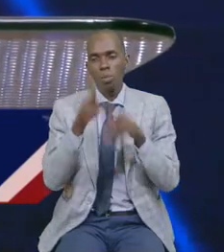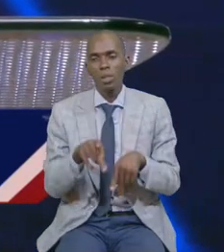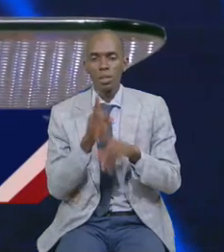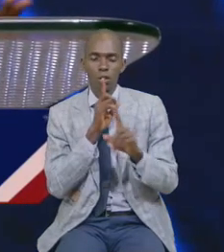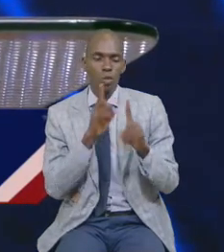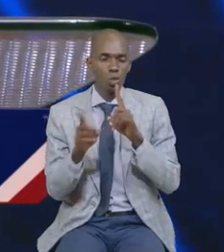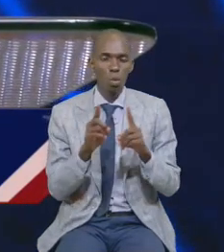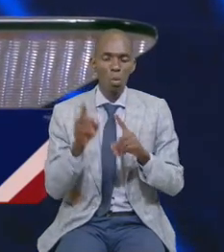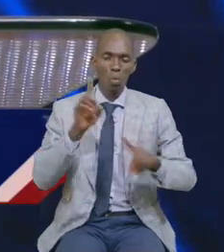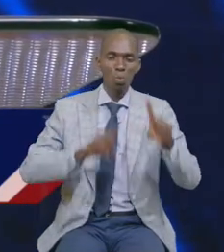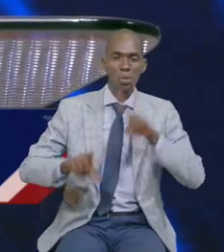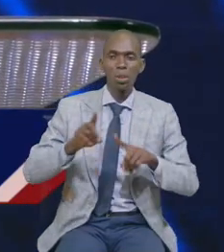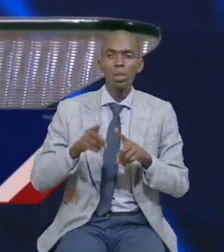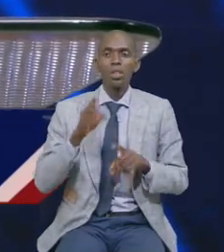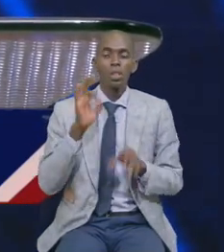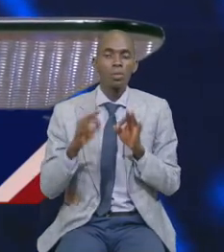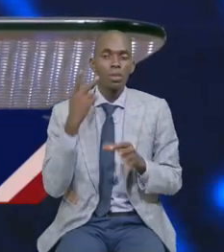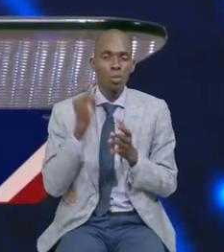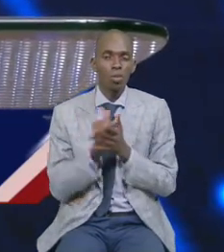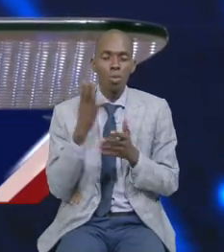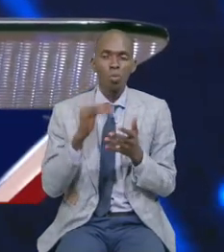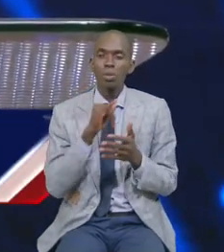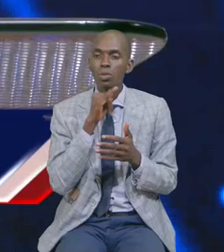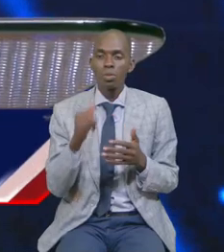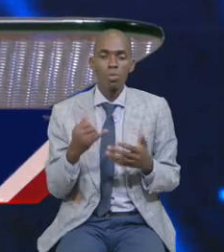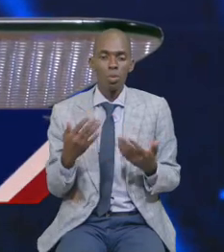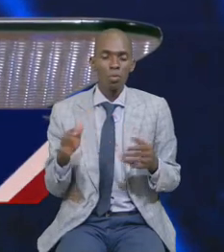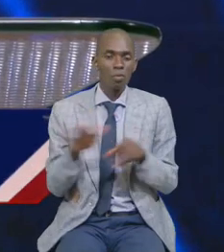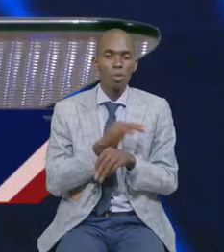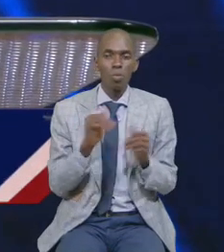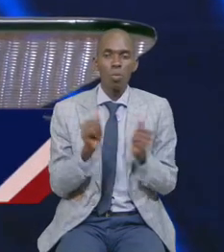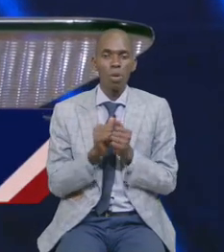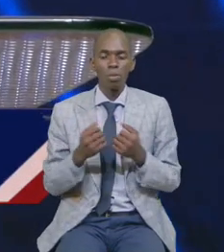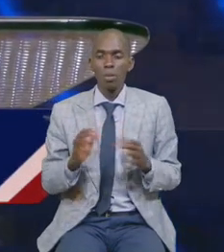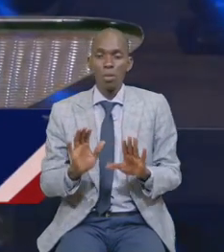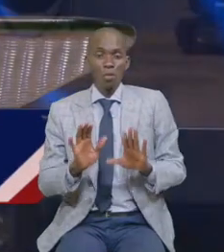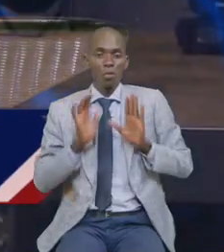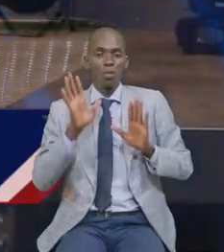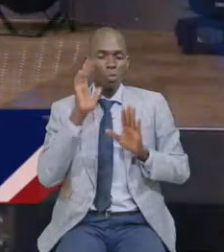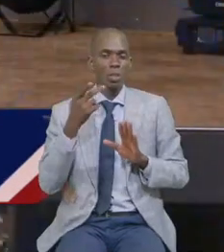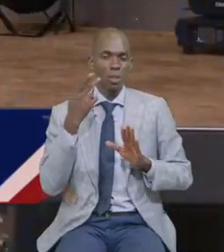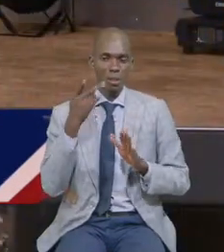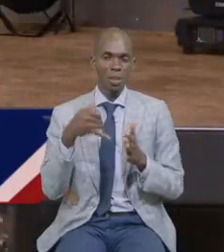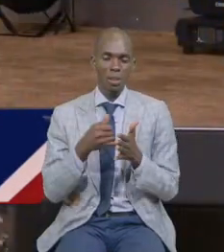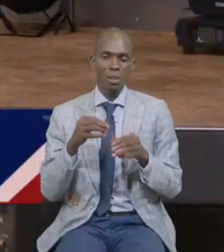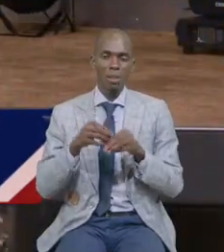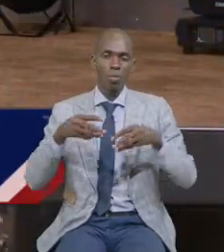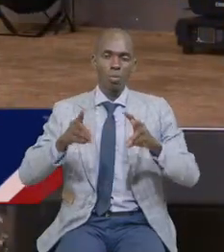you can feel that's a frightening in their voice but here is